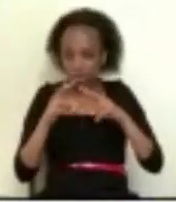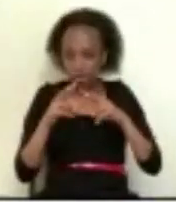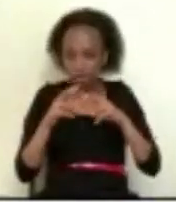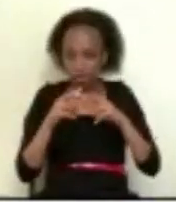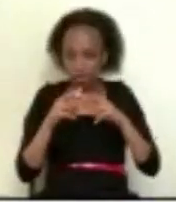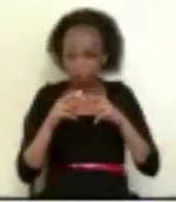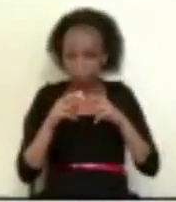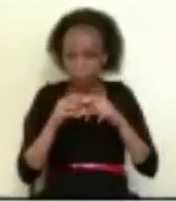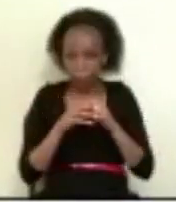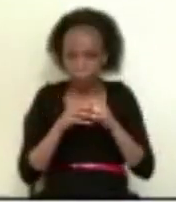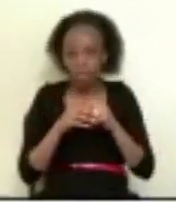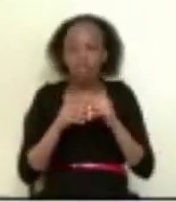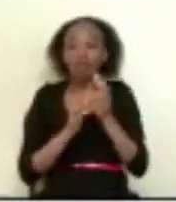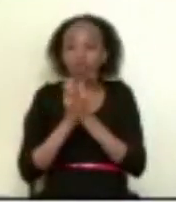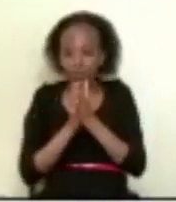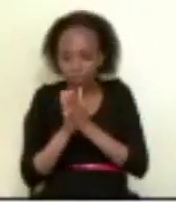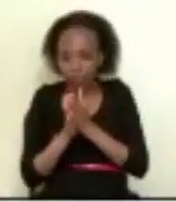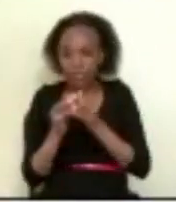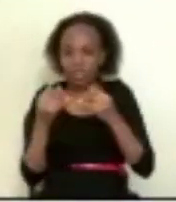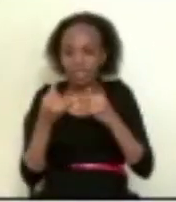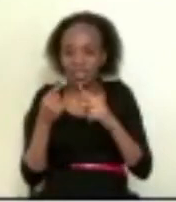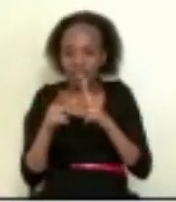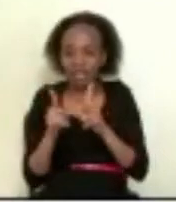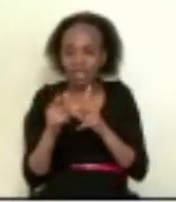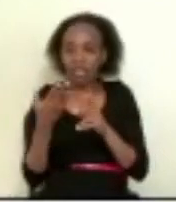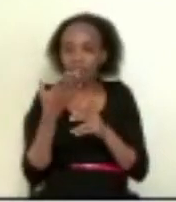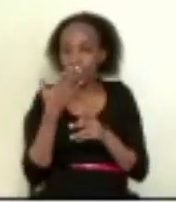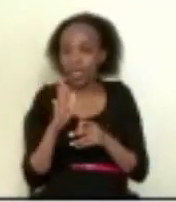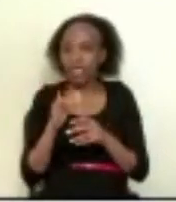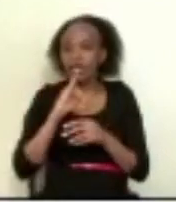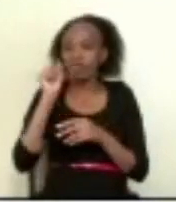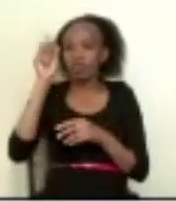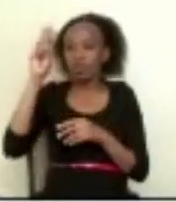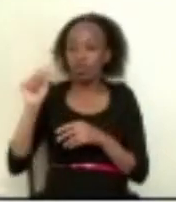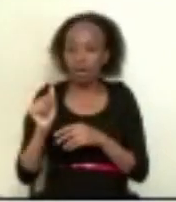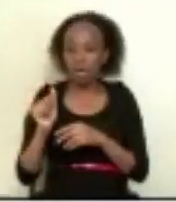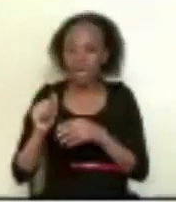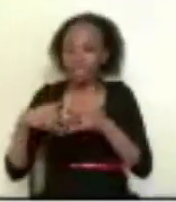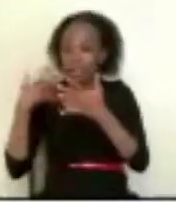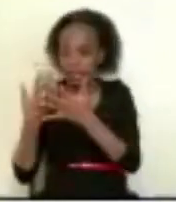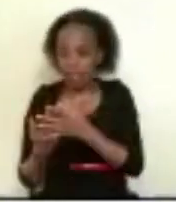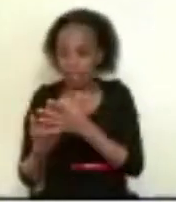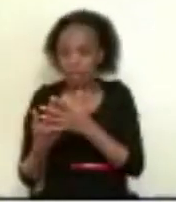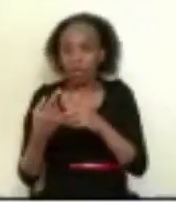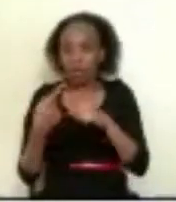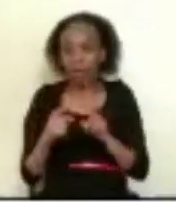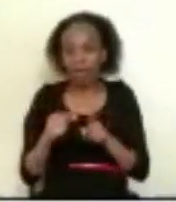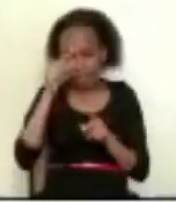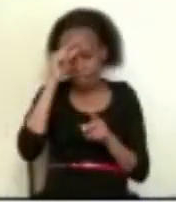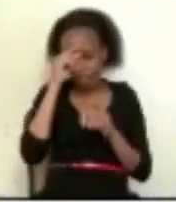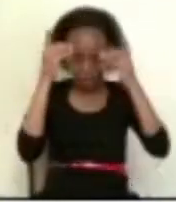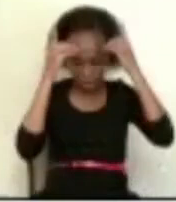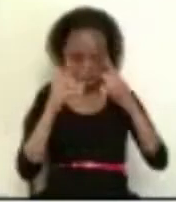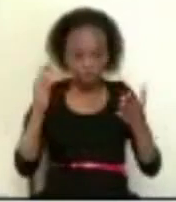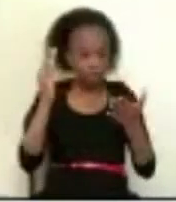Jacob Zuma going to jail, the high unemployment rate in South Africa and government's decision to remove the COVID-19